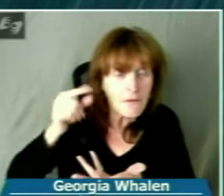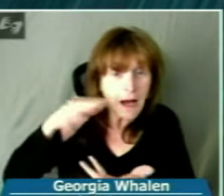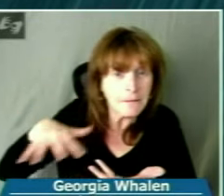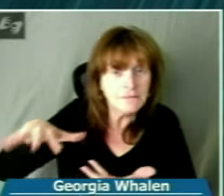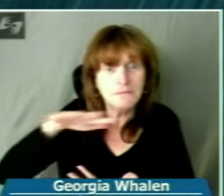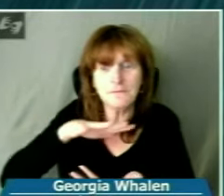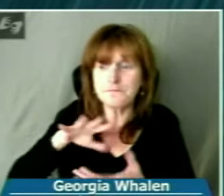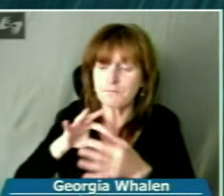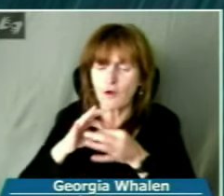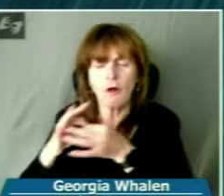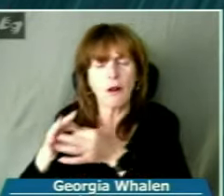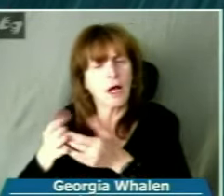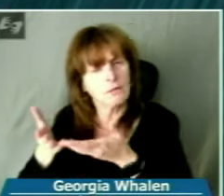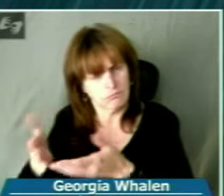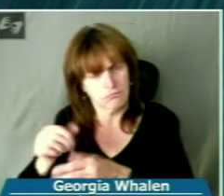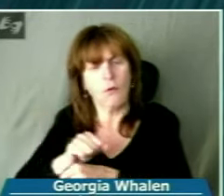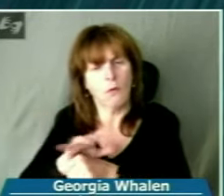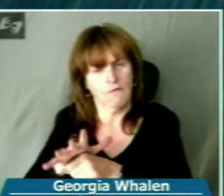to COVID-19.